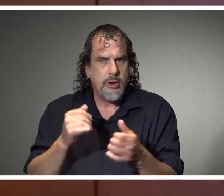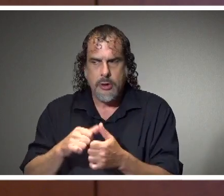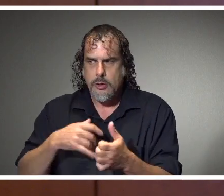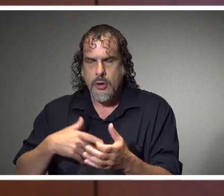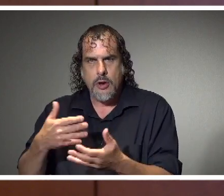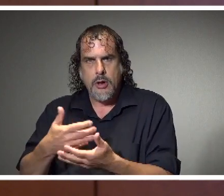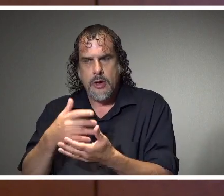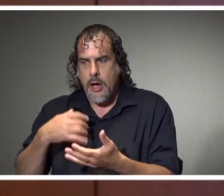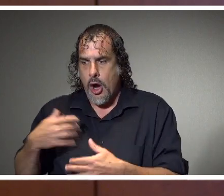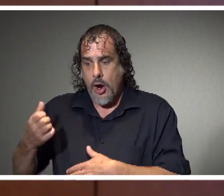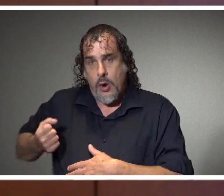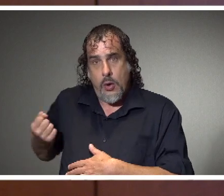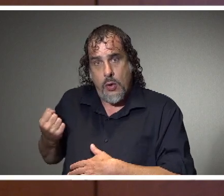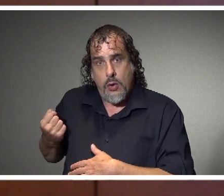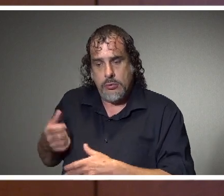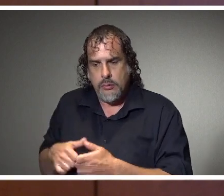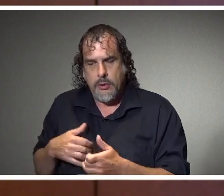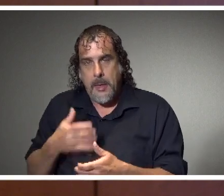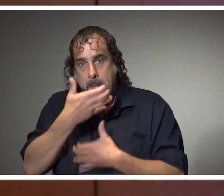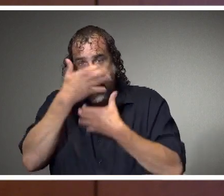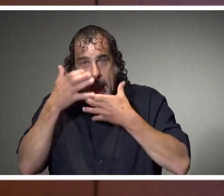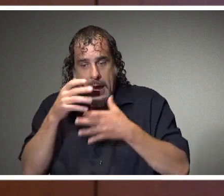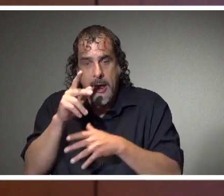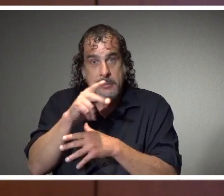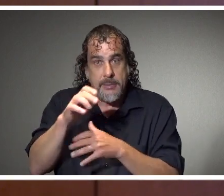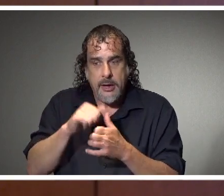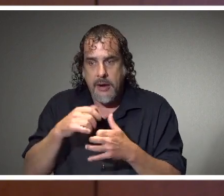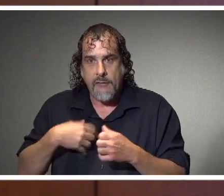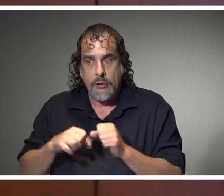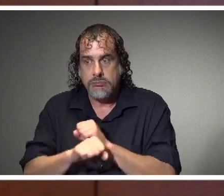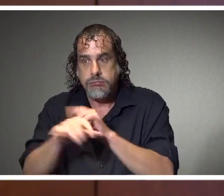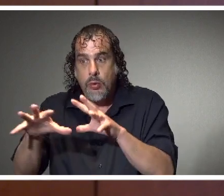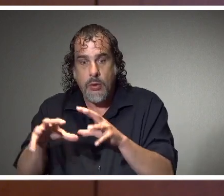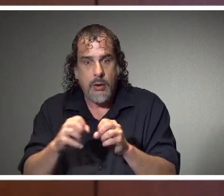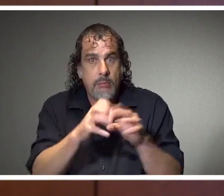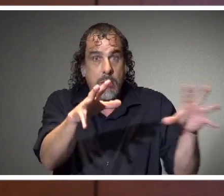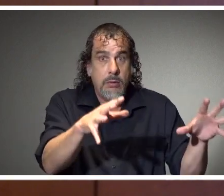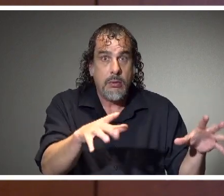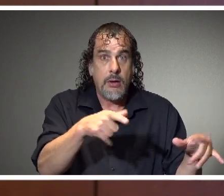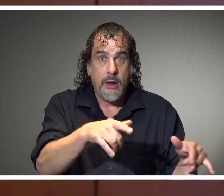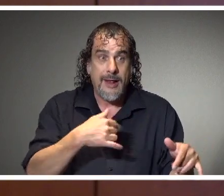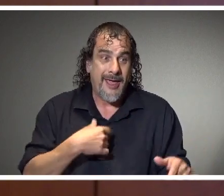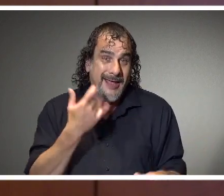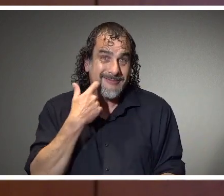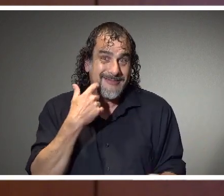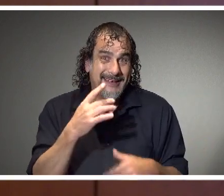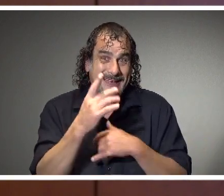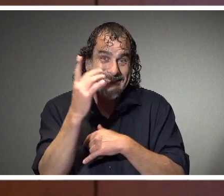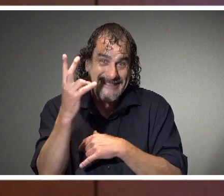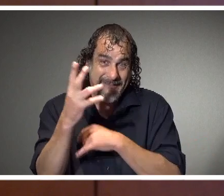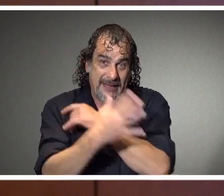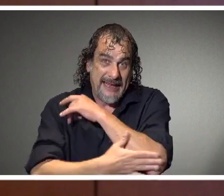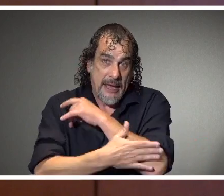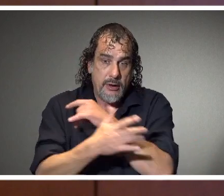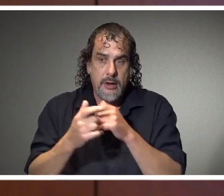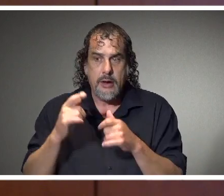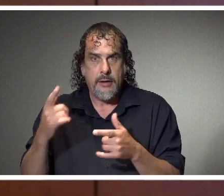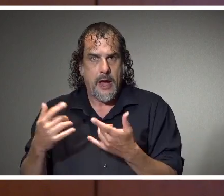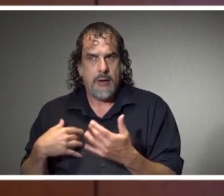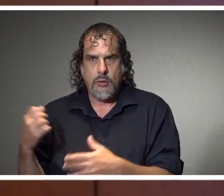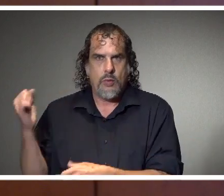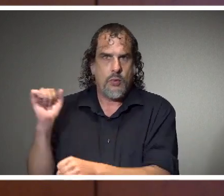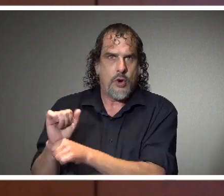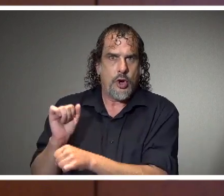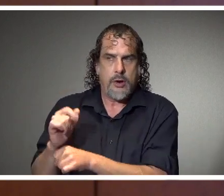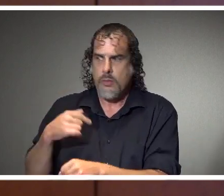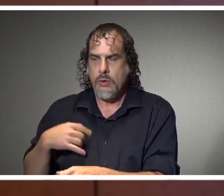some mask and PPE for any outbreaks, as we experienced with the 7 counties earlier, and that worked. We were able to get